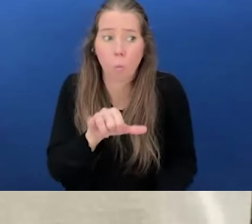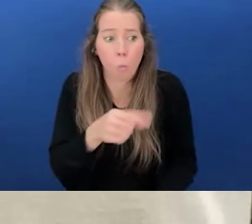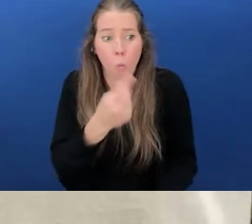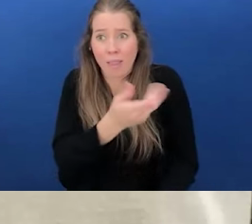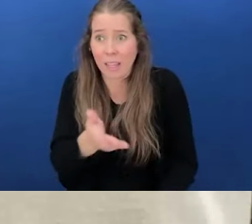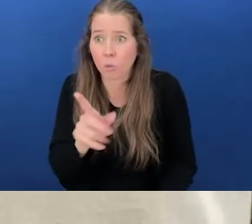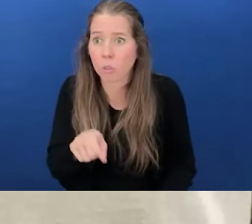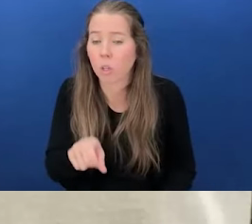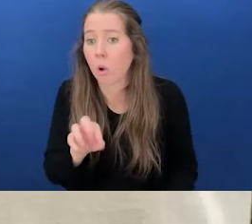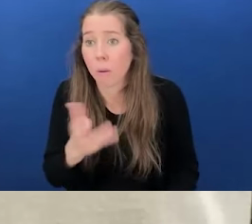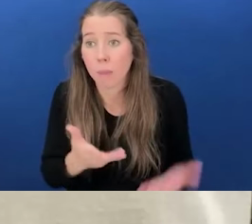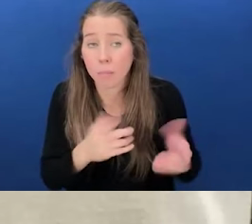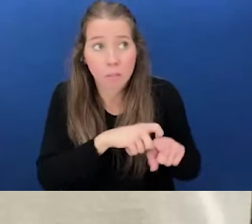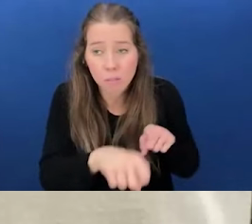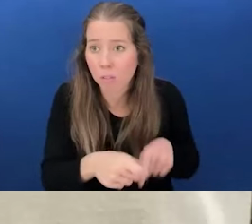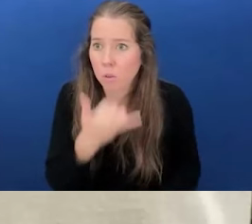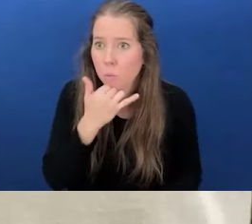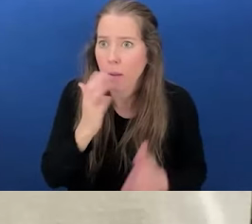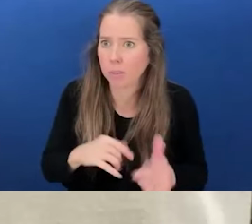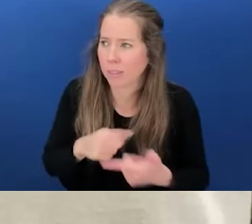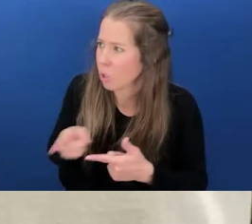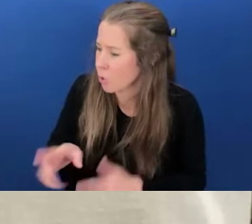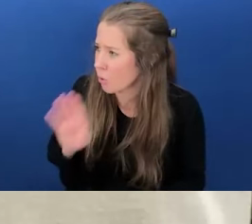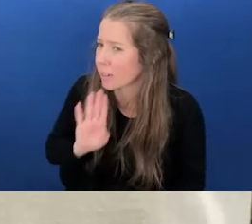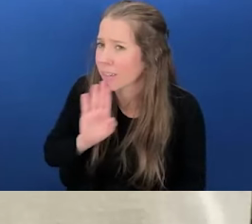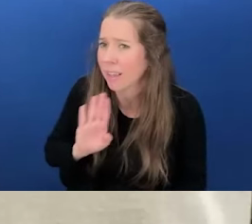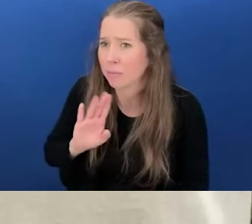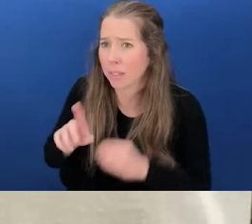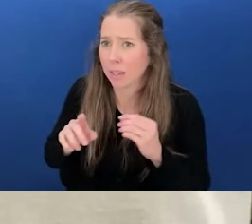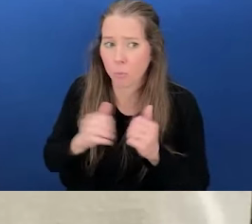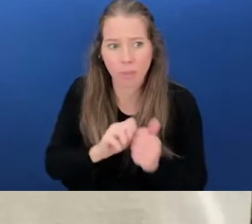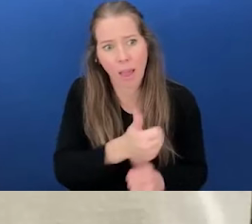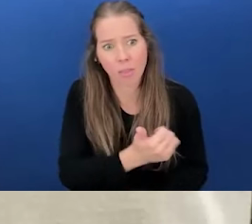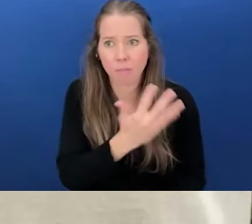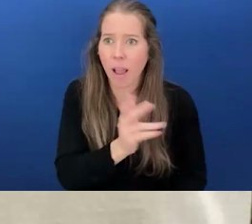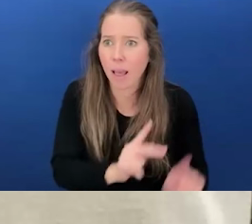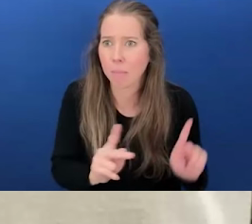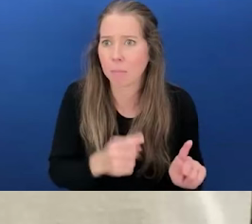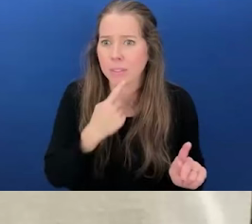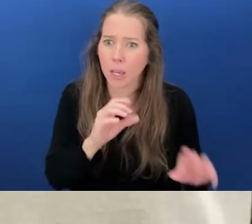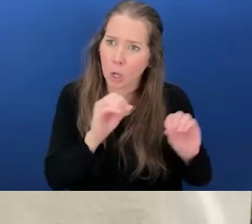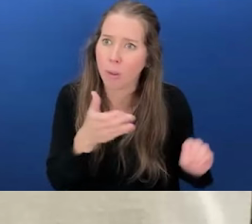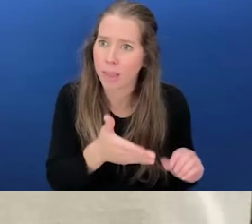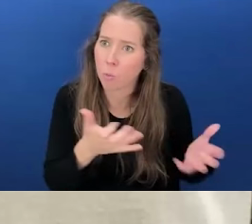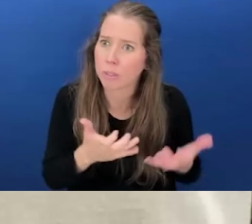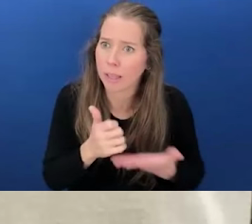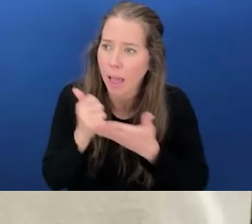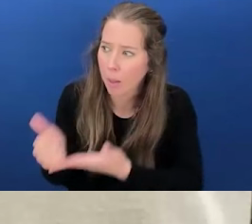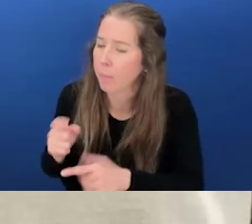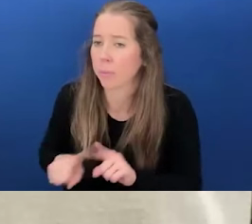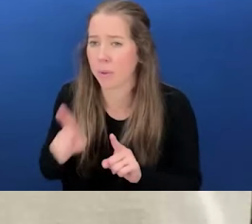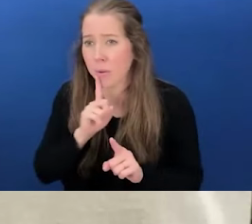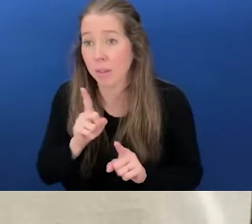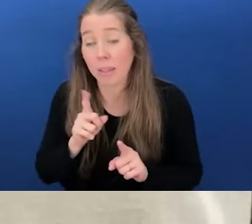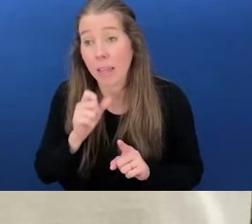it's only 3 and you're talking to the wrong person and then you're upset at these 5 people that you've talked to saying nobody in there wants to help me. But it's because it's not that we